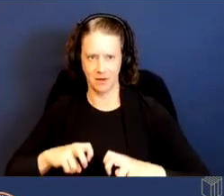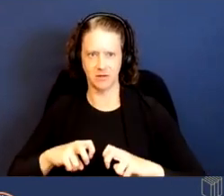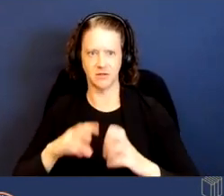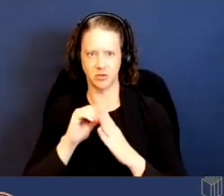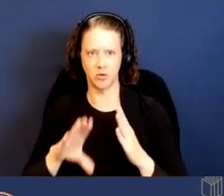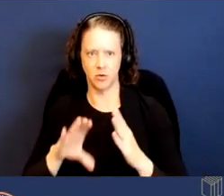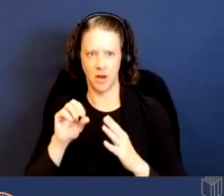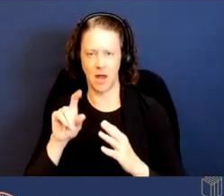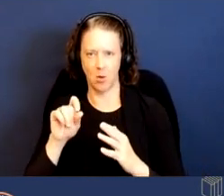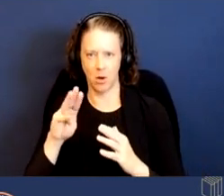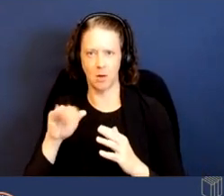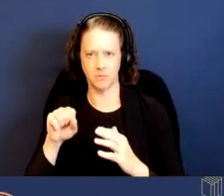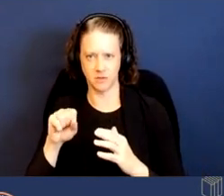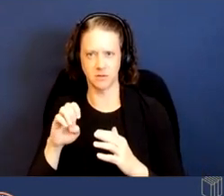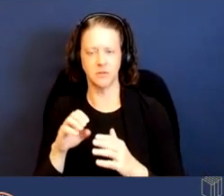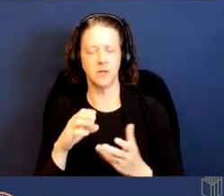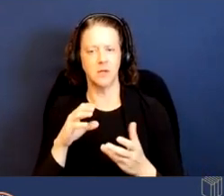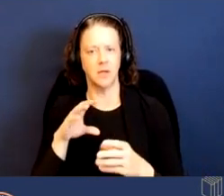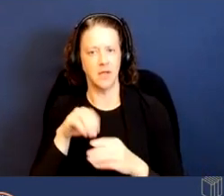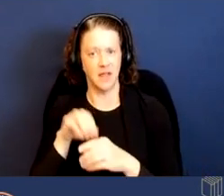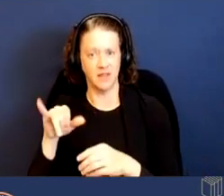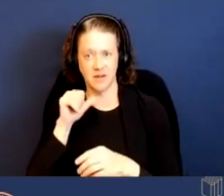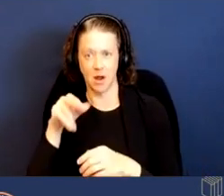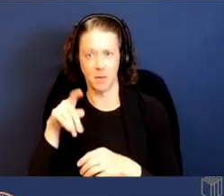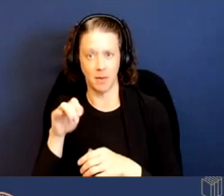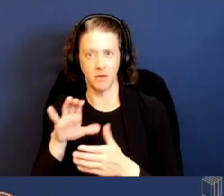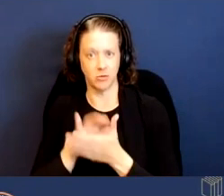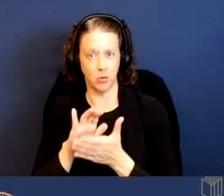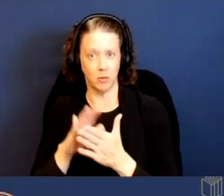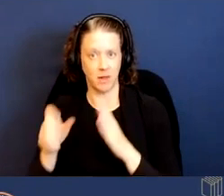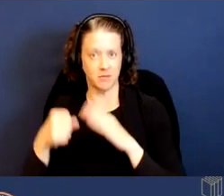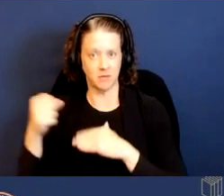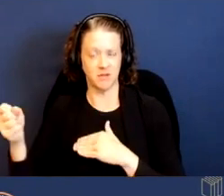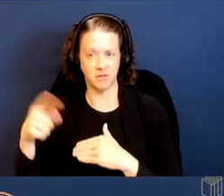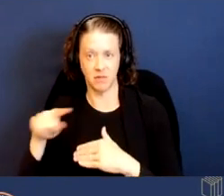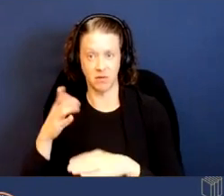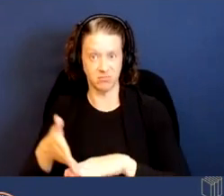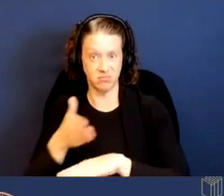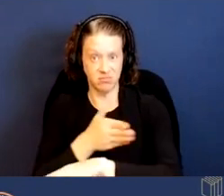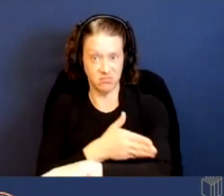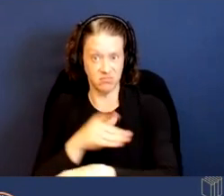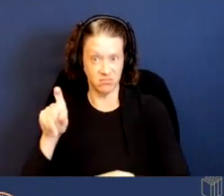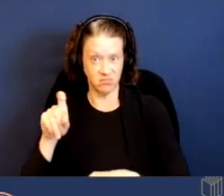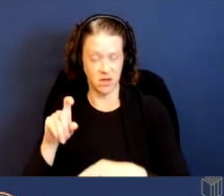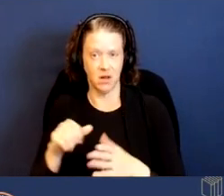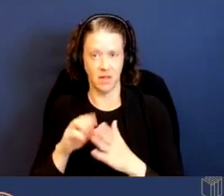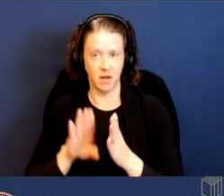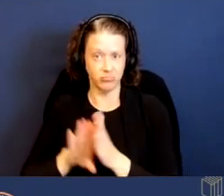So are the students, when they're placed in these settings, are they improving on various measures? Are they